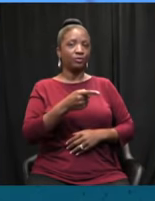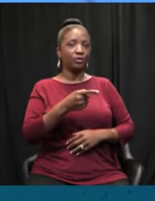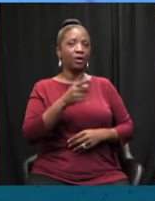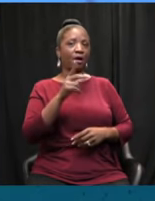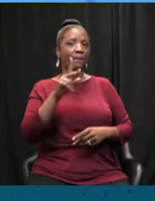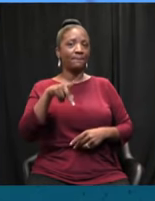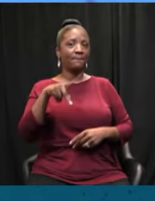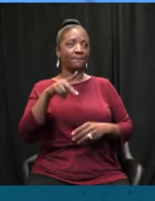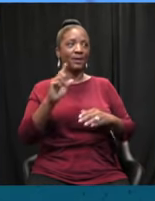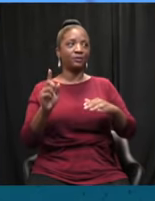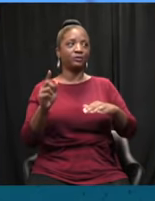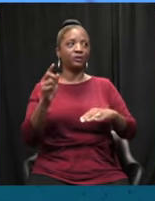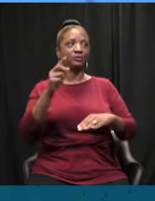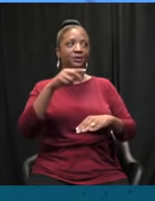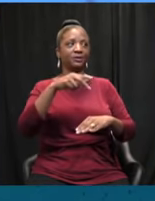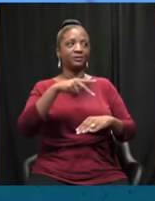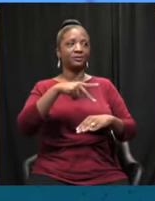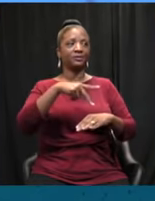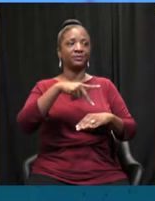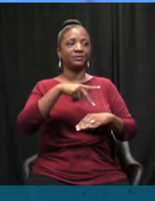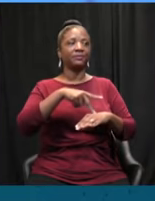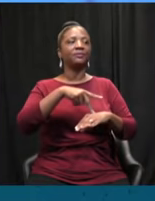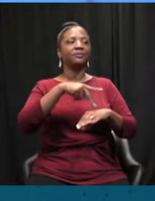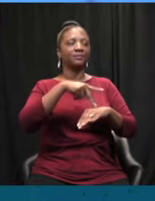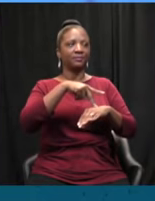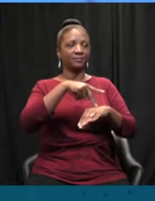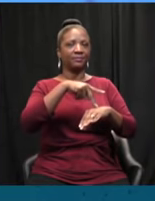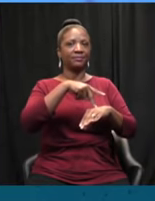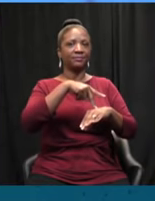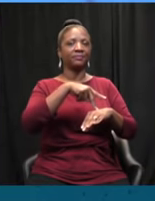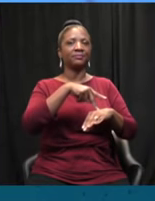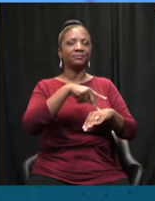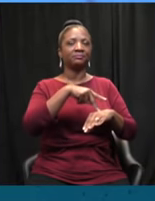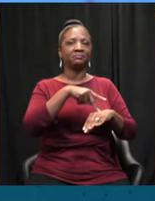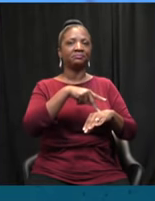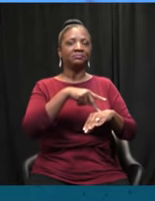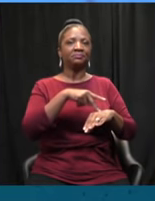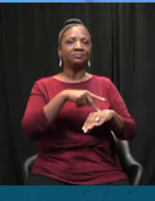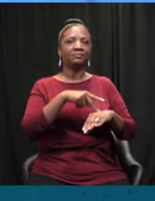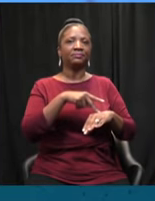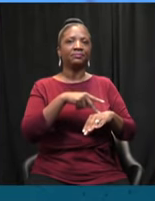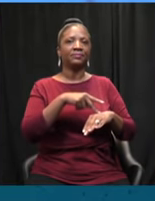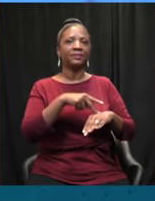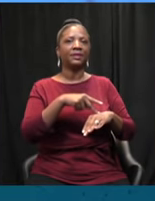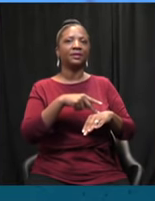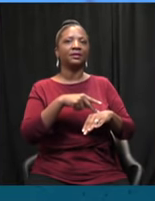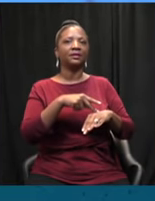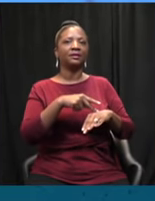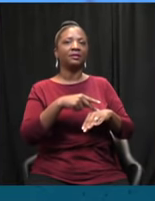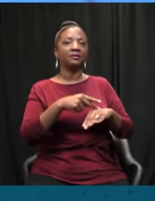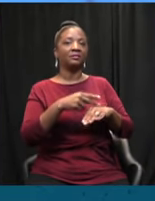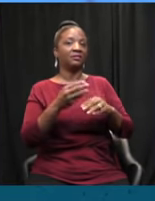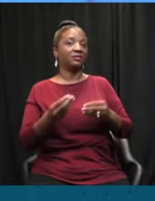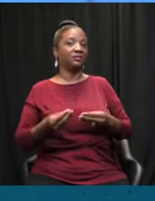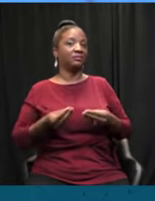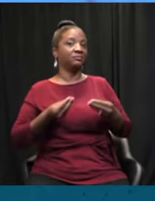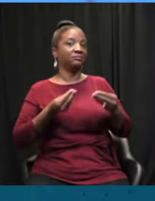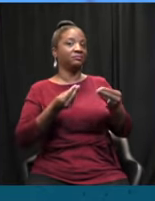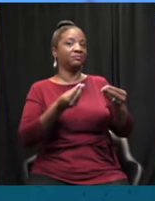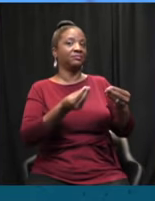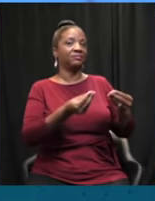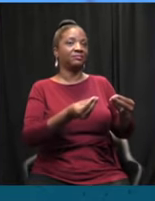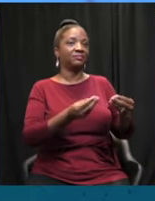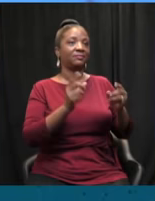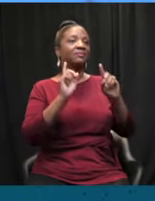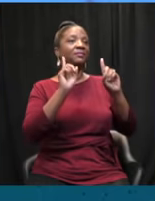rock I will build my church, and the gates of Hades will not overcome it. I will give you the keys of the kingdom of heaven. Whatever you